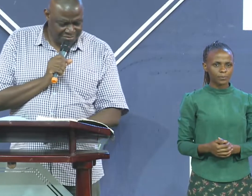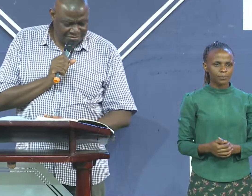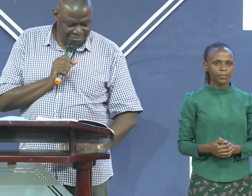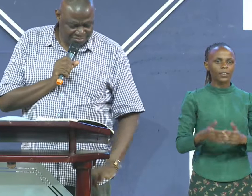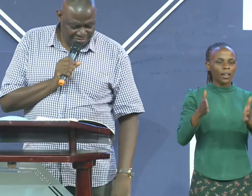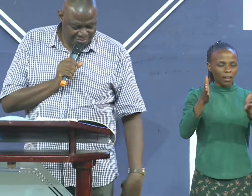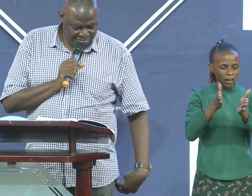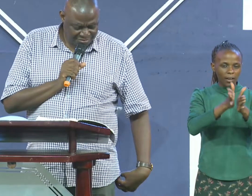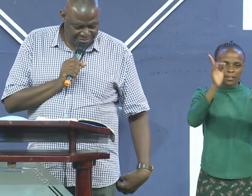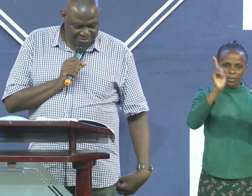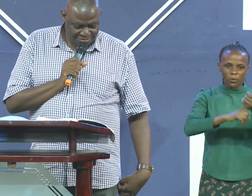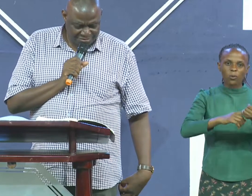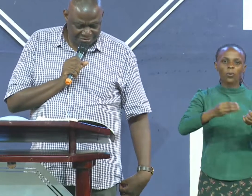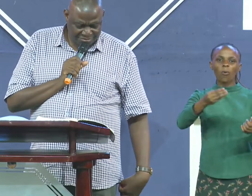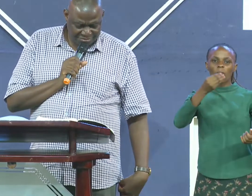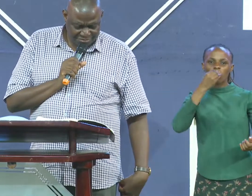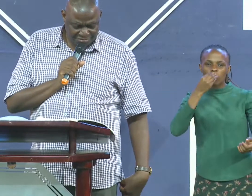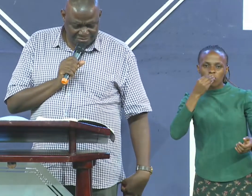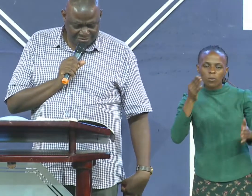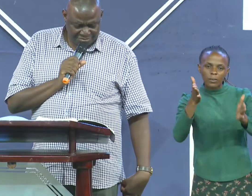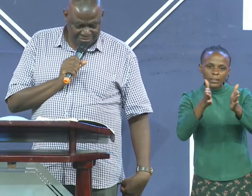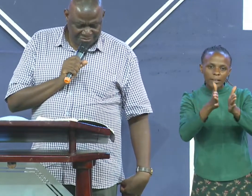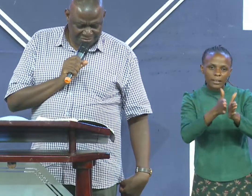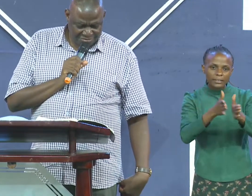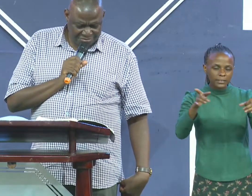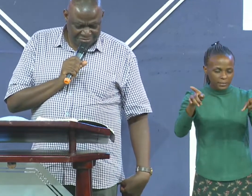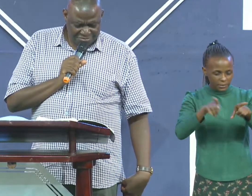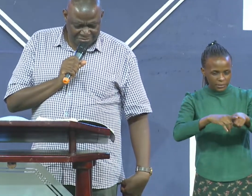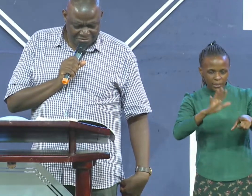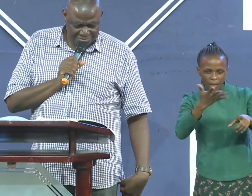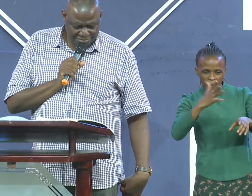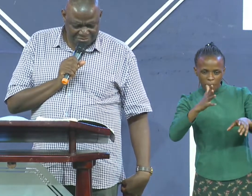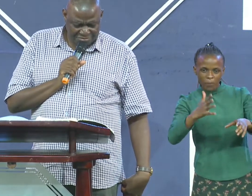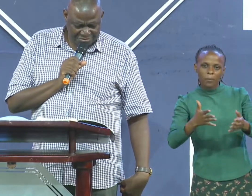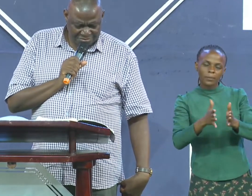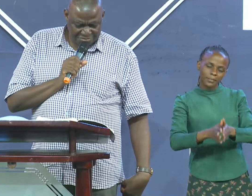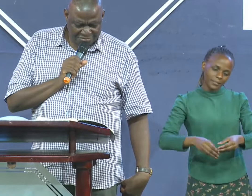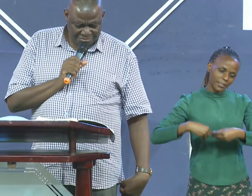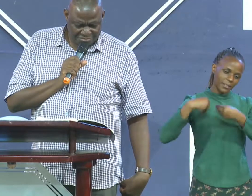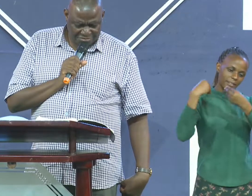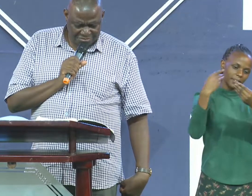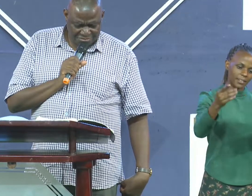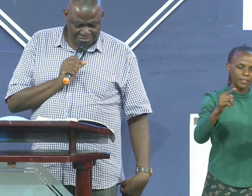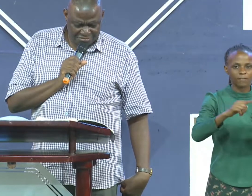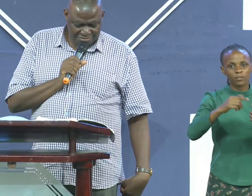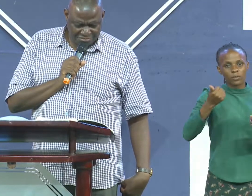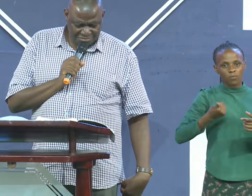nadire mmere nensawo eyeddiba eyamazzi nabiwa Agali ngabisa